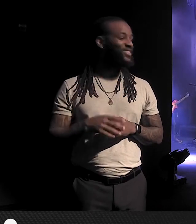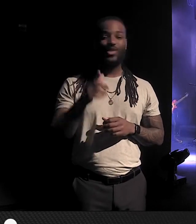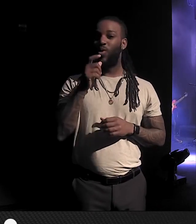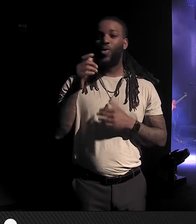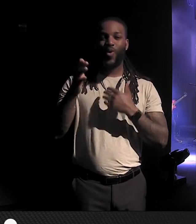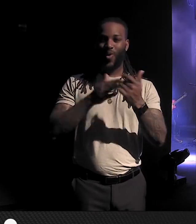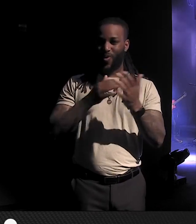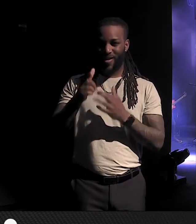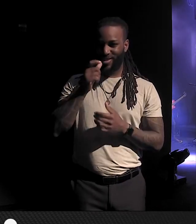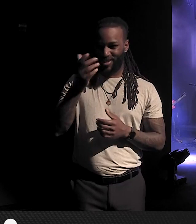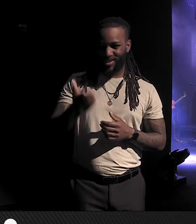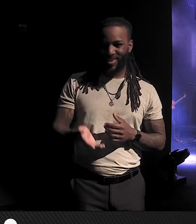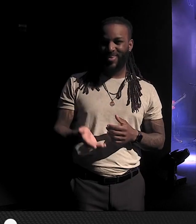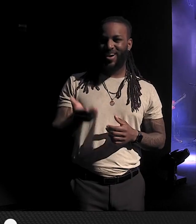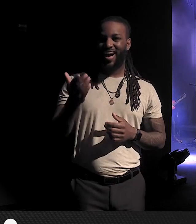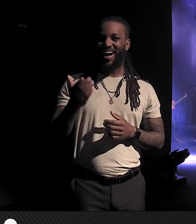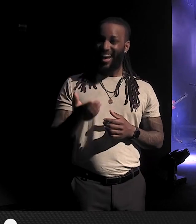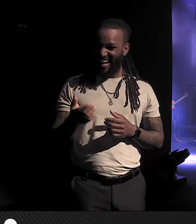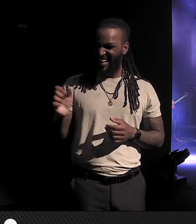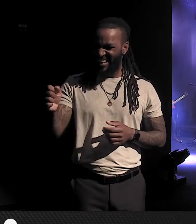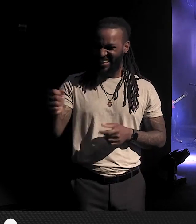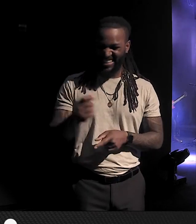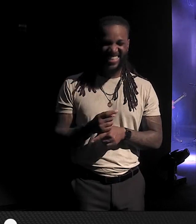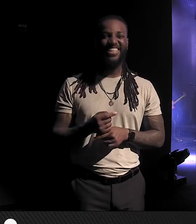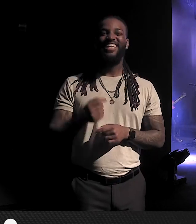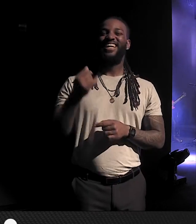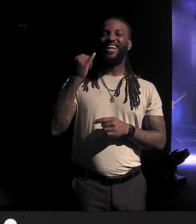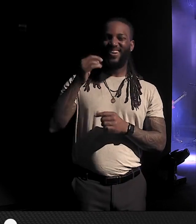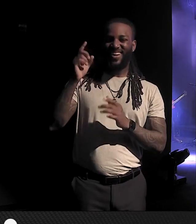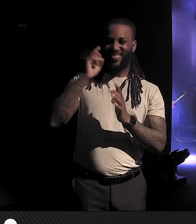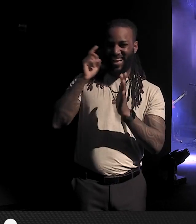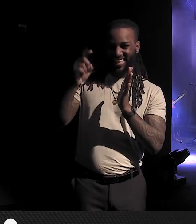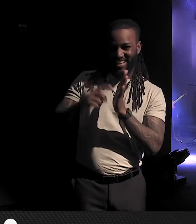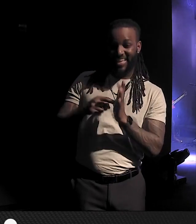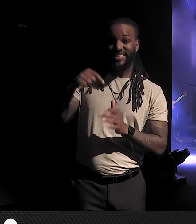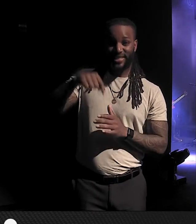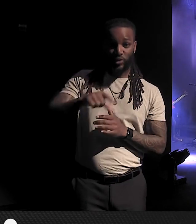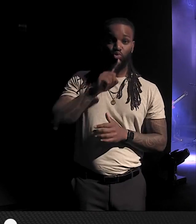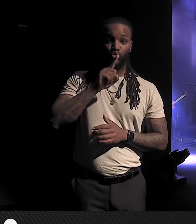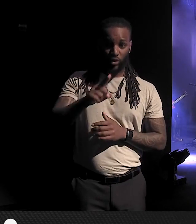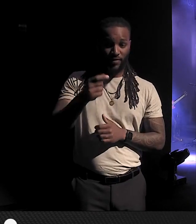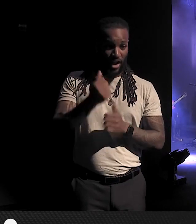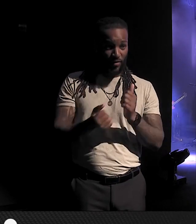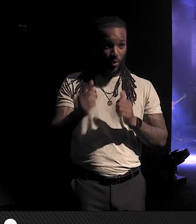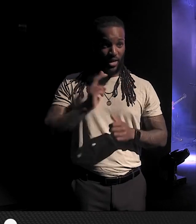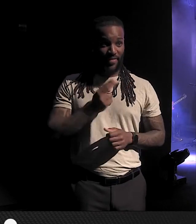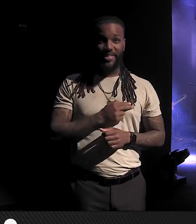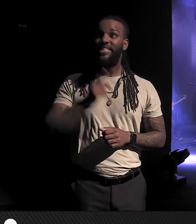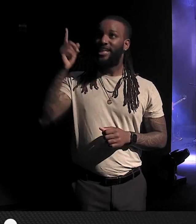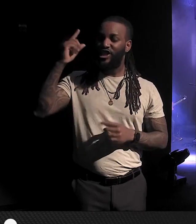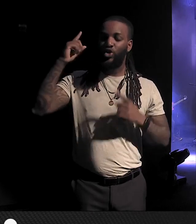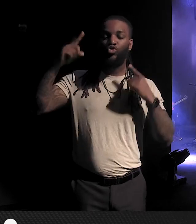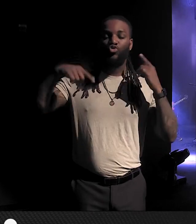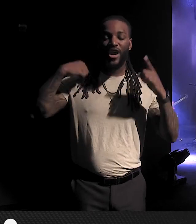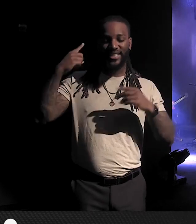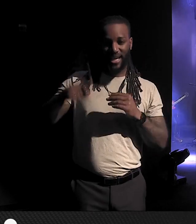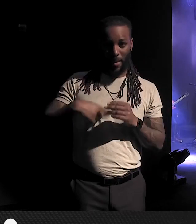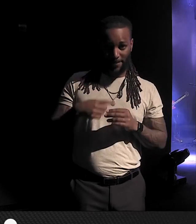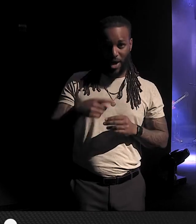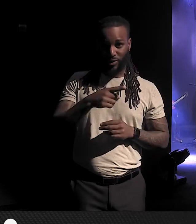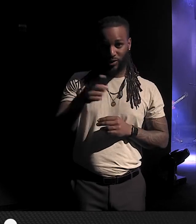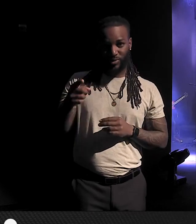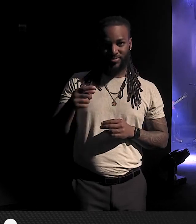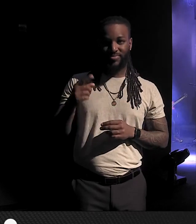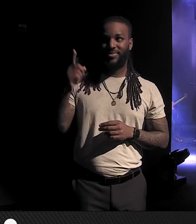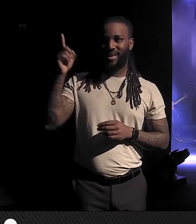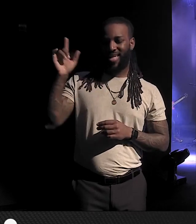whoever you are, come and worship with us in this last song and recognize that this is true for every one of us. He's crazy about you, and he